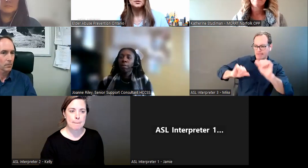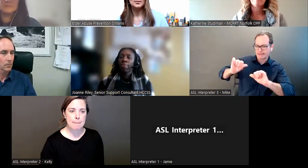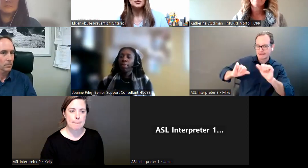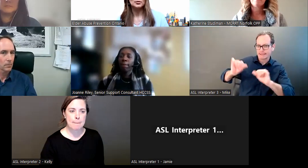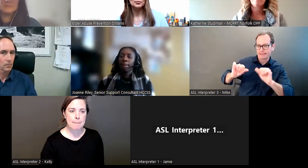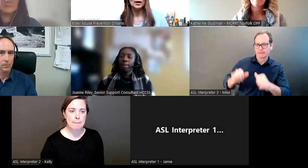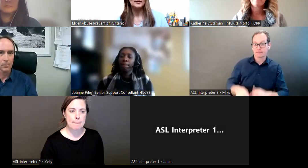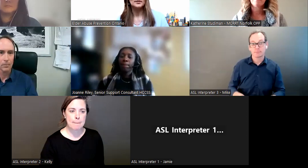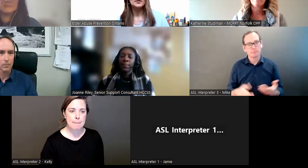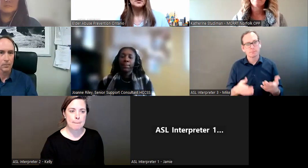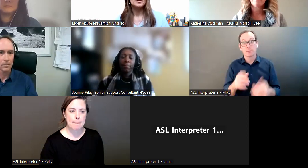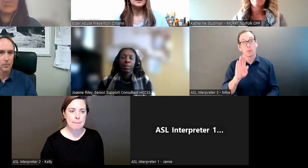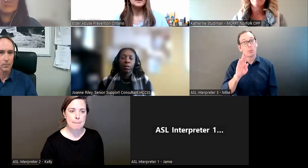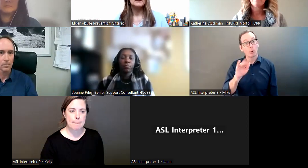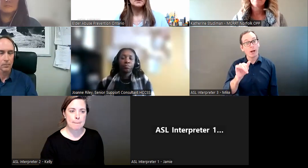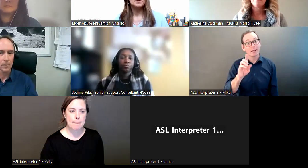your communities? Maybe I'll start with Brad.